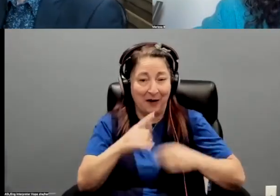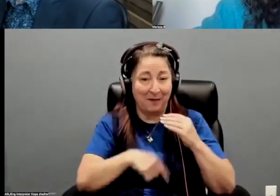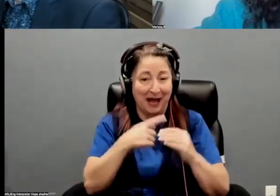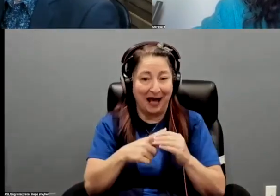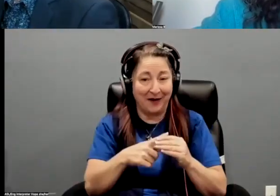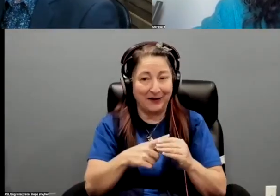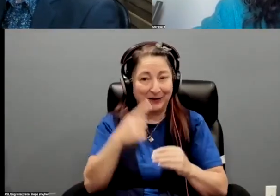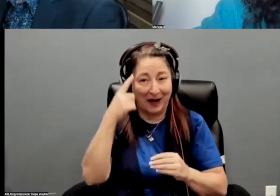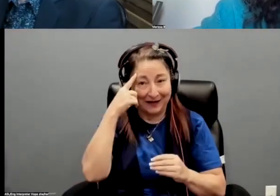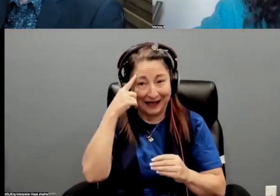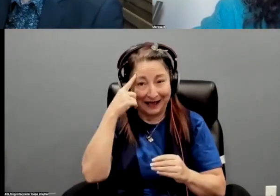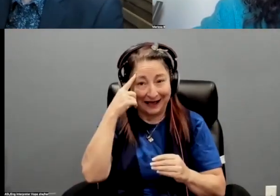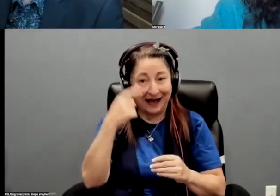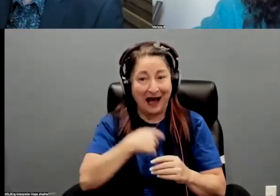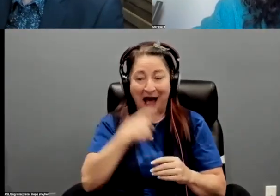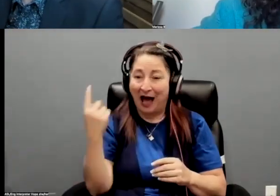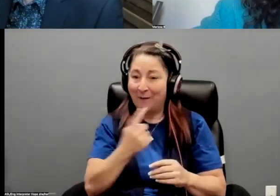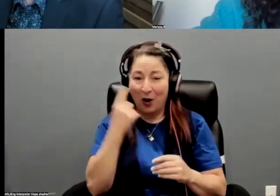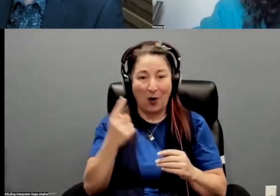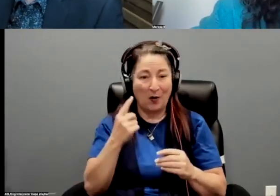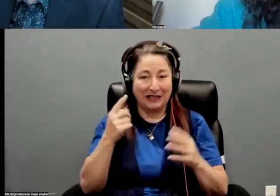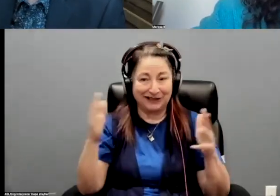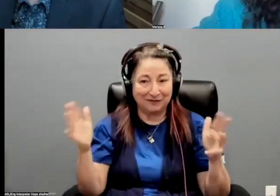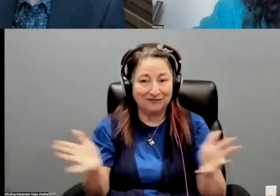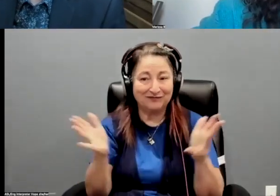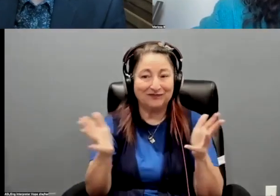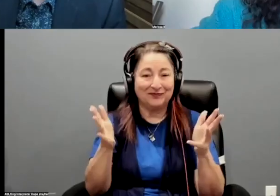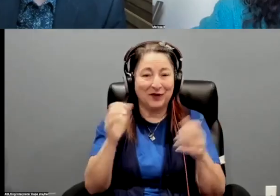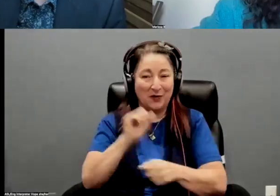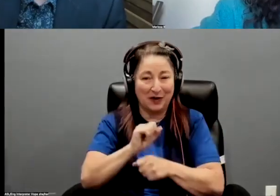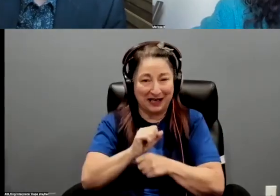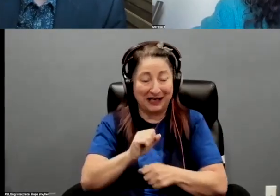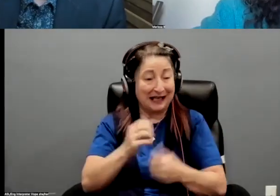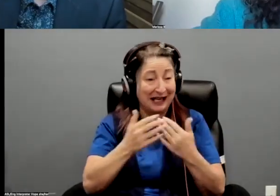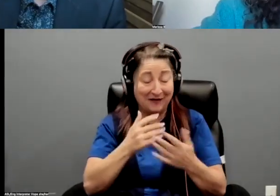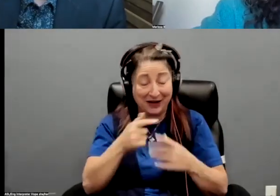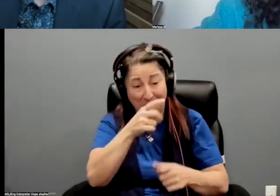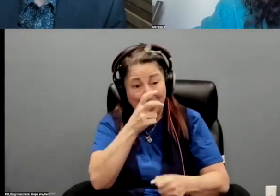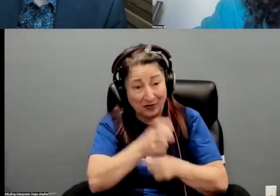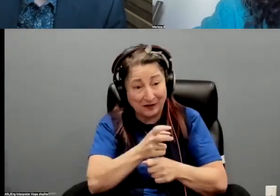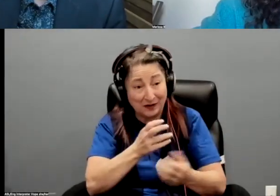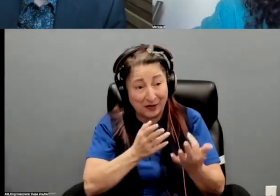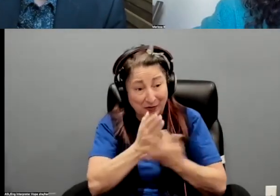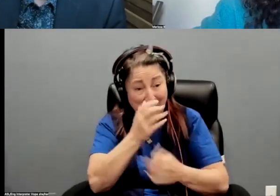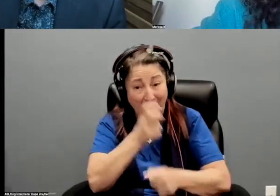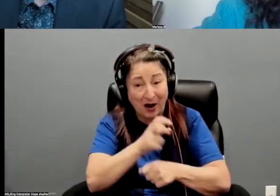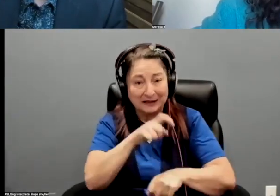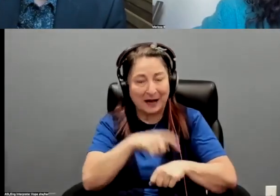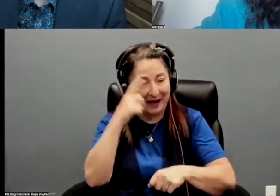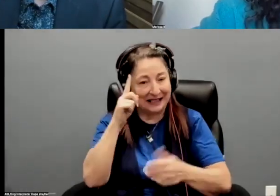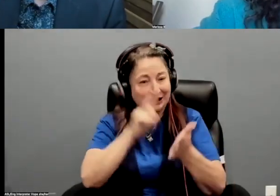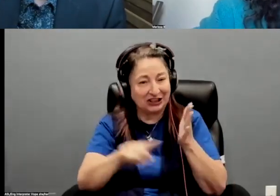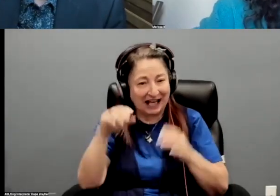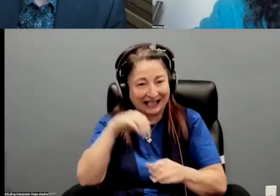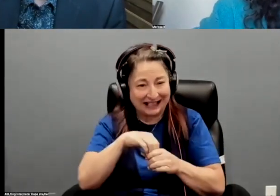that I'm always pioneering for. And always like, even if they are going through a hard time, I just think checking in is something that